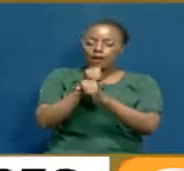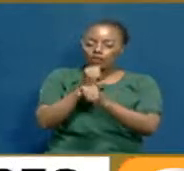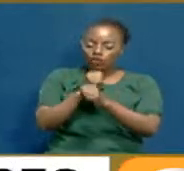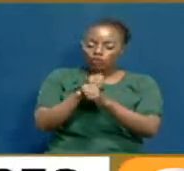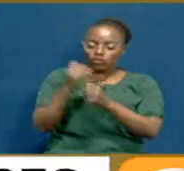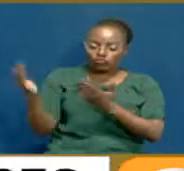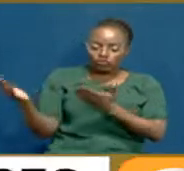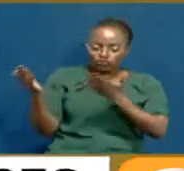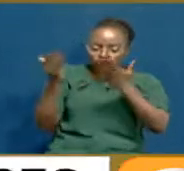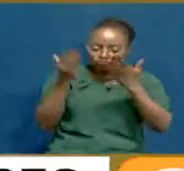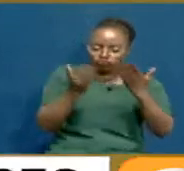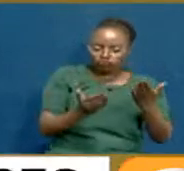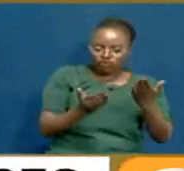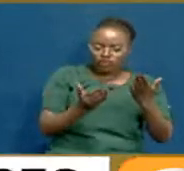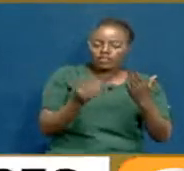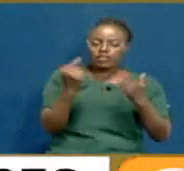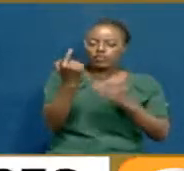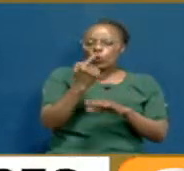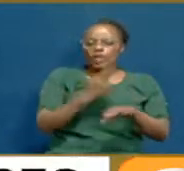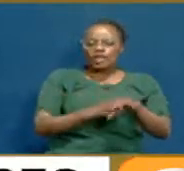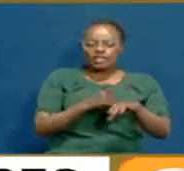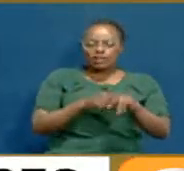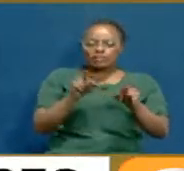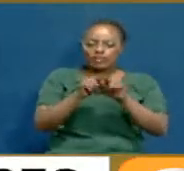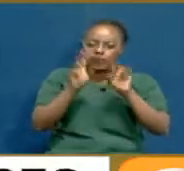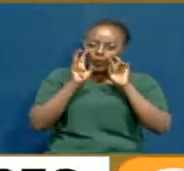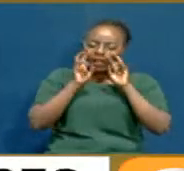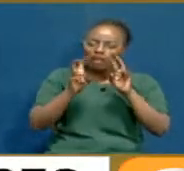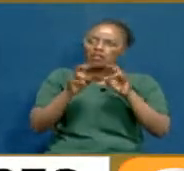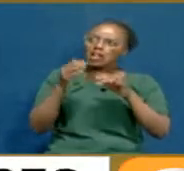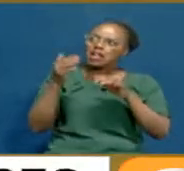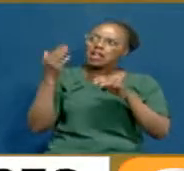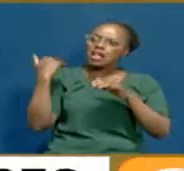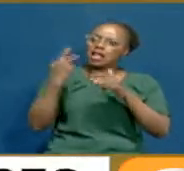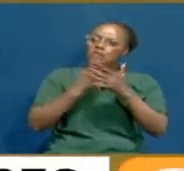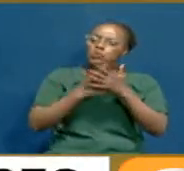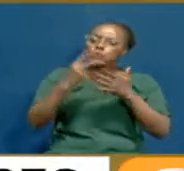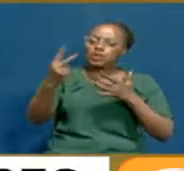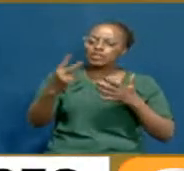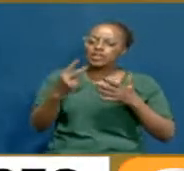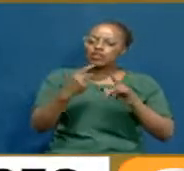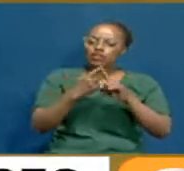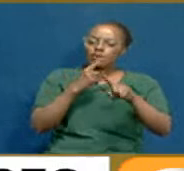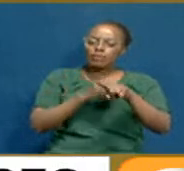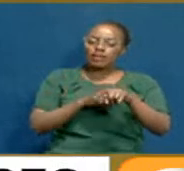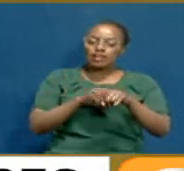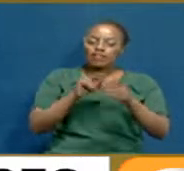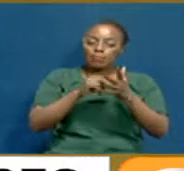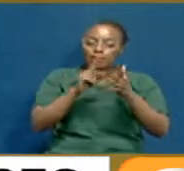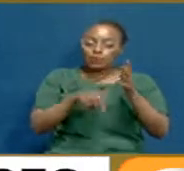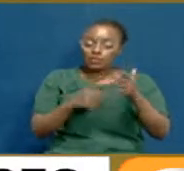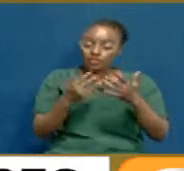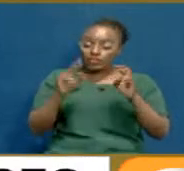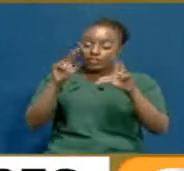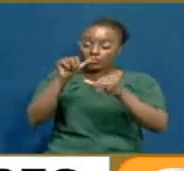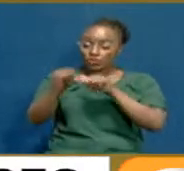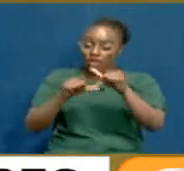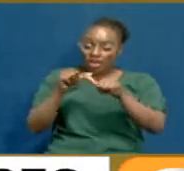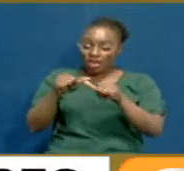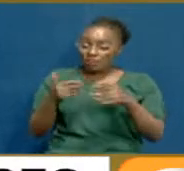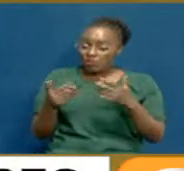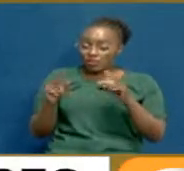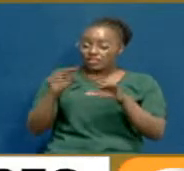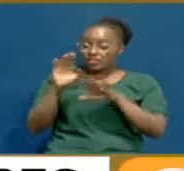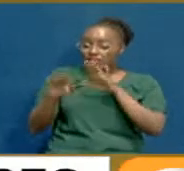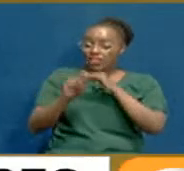put on the table. And now this is the only time, I think we've looked at issues for the last 2 weeks. Mm-hmm. Issues came with the running mates, yes. In your opinion.